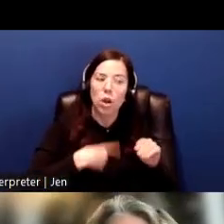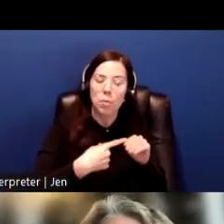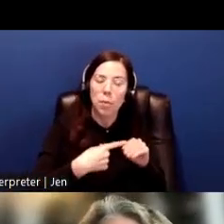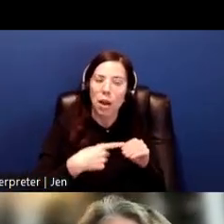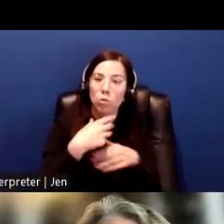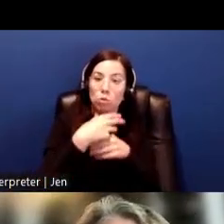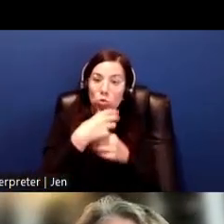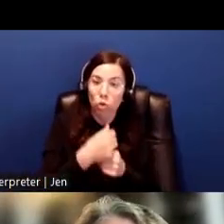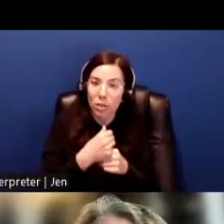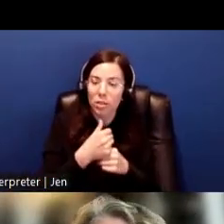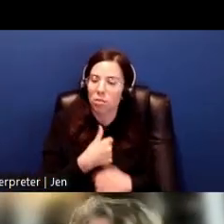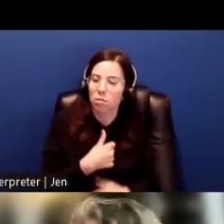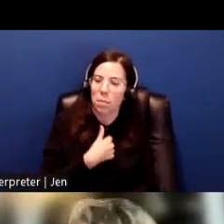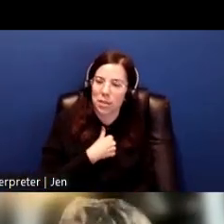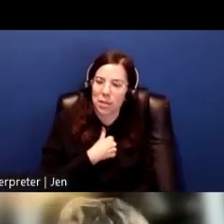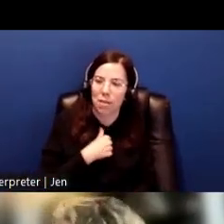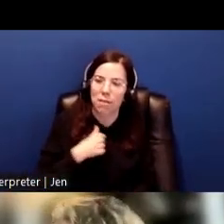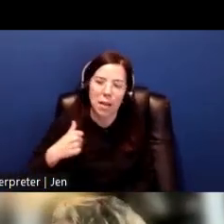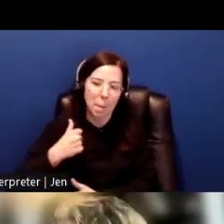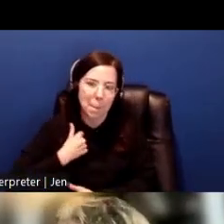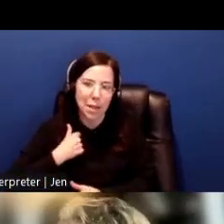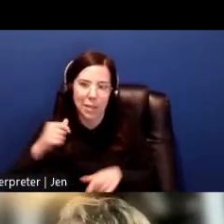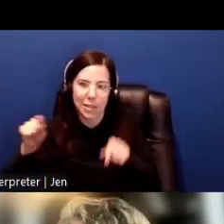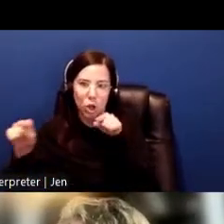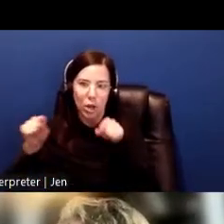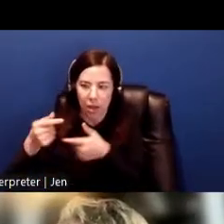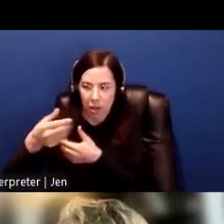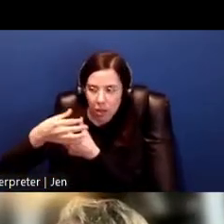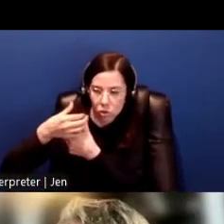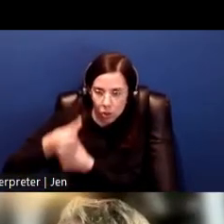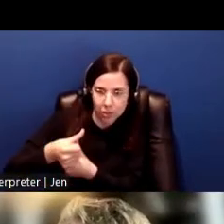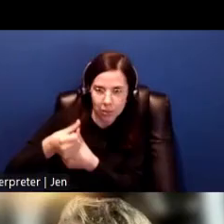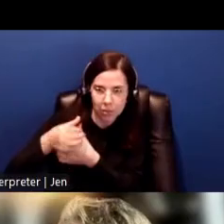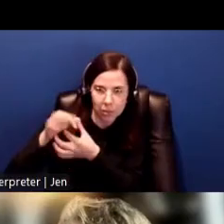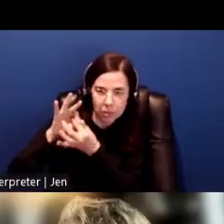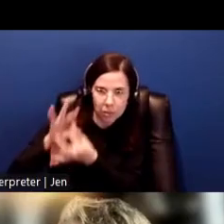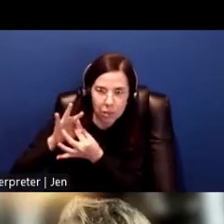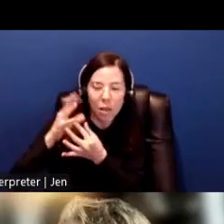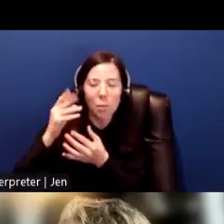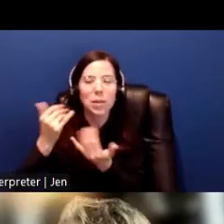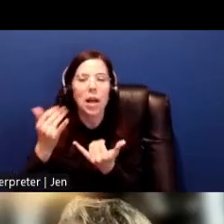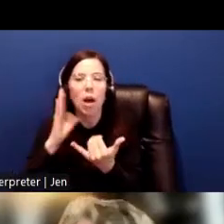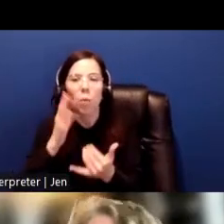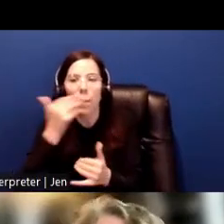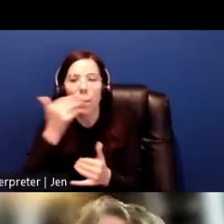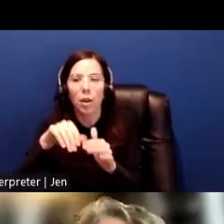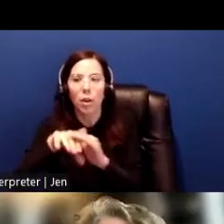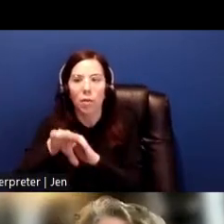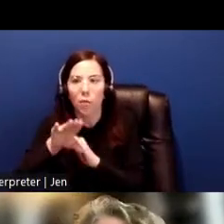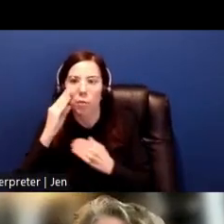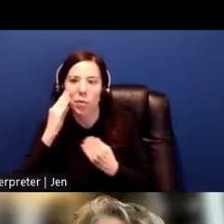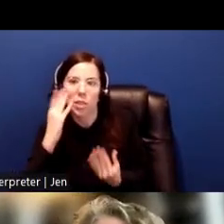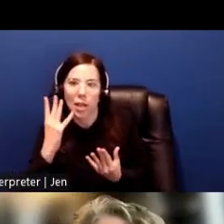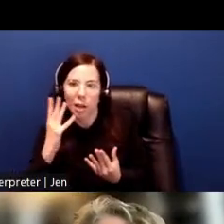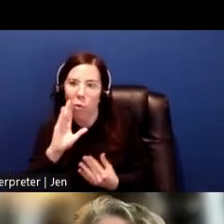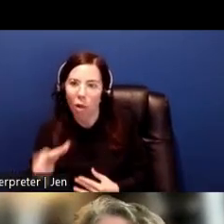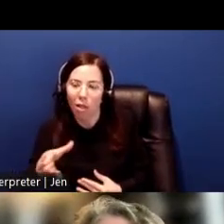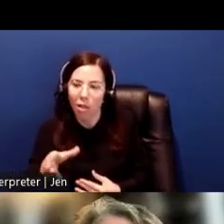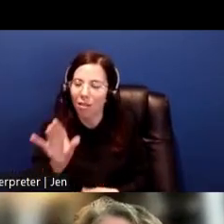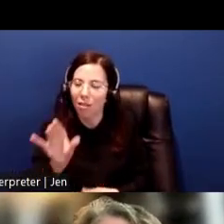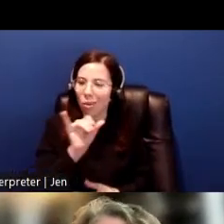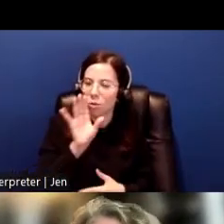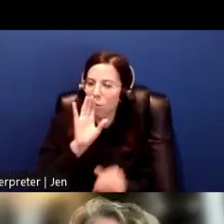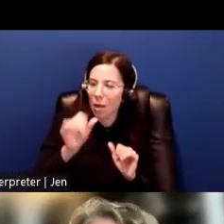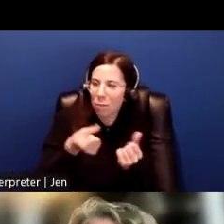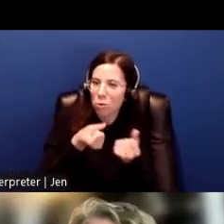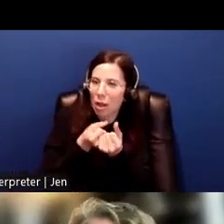trust between myself and those military actors, because I'm going to get better access to information, and I'm going to be more likely to be able to